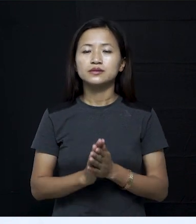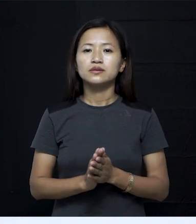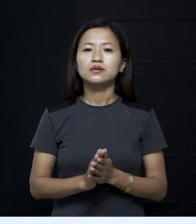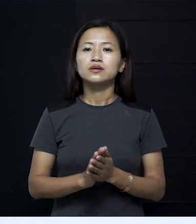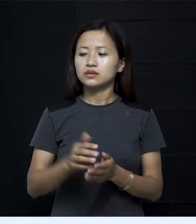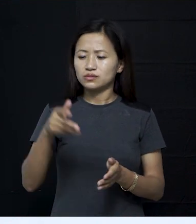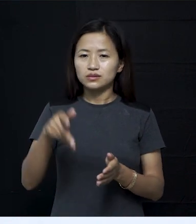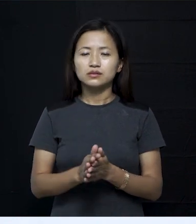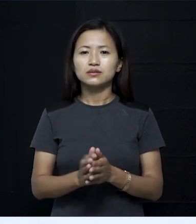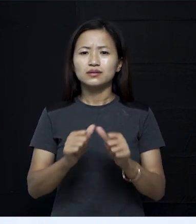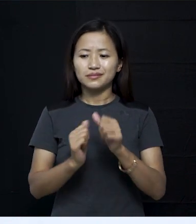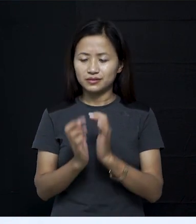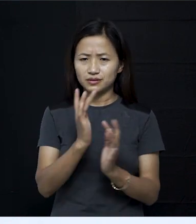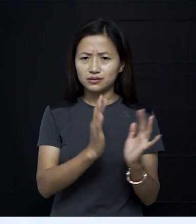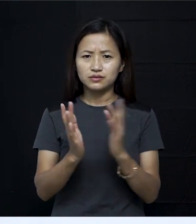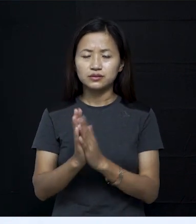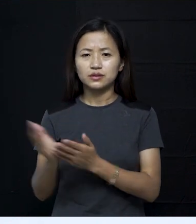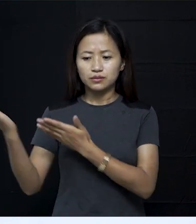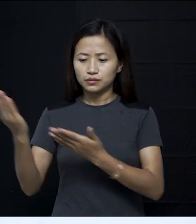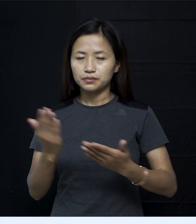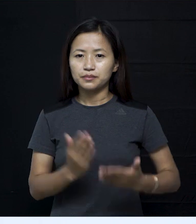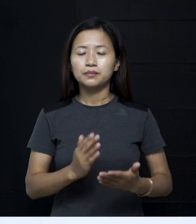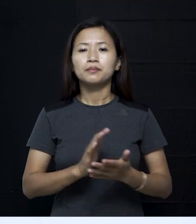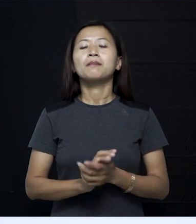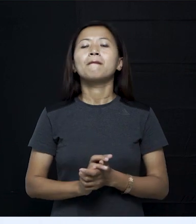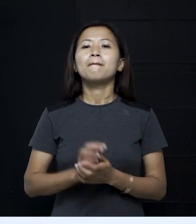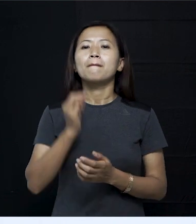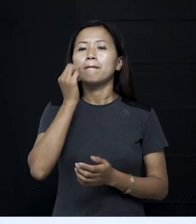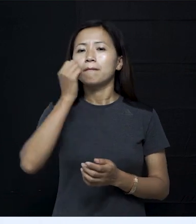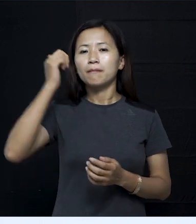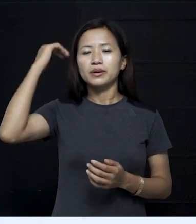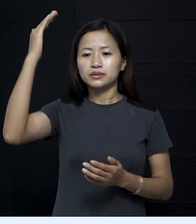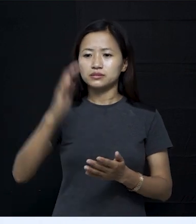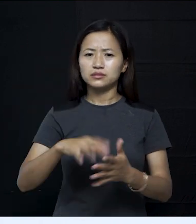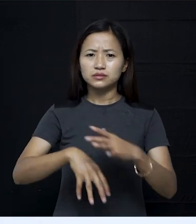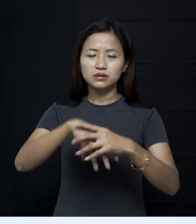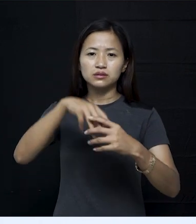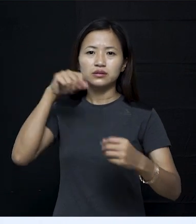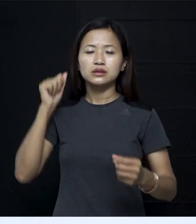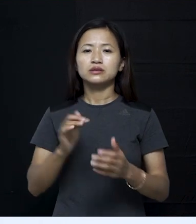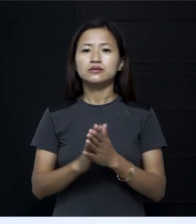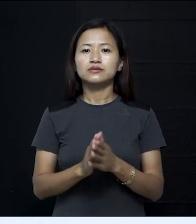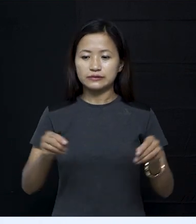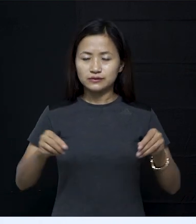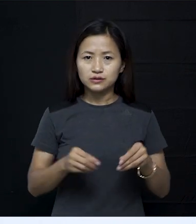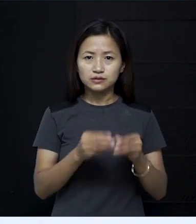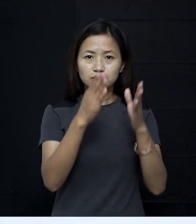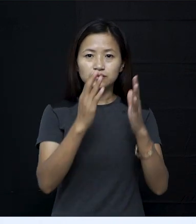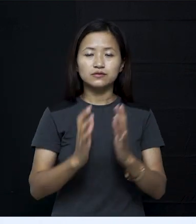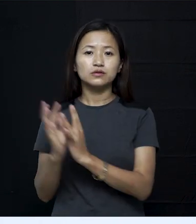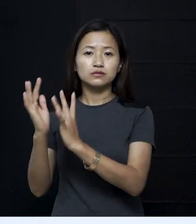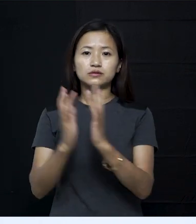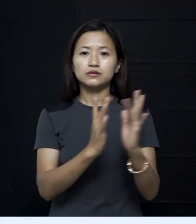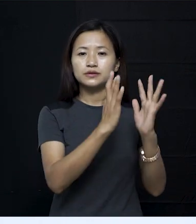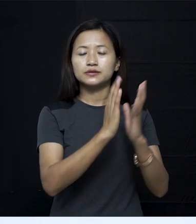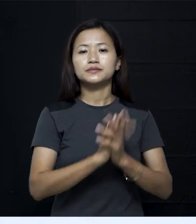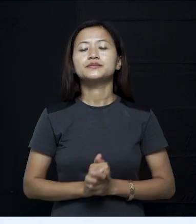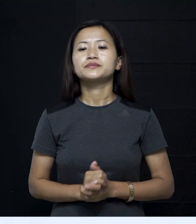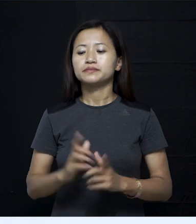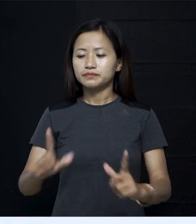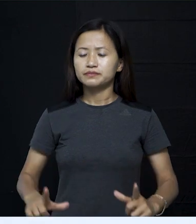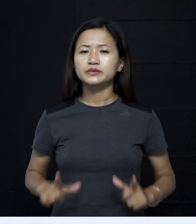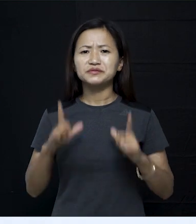was also agriculture that brought men out of the forest, so to say, because in the beginning they were